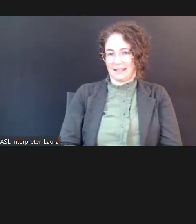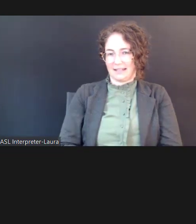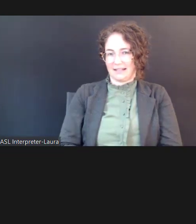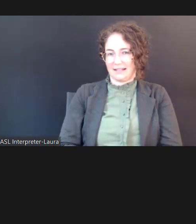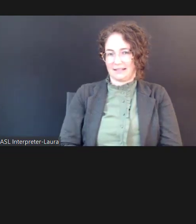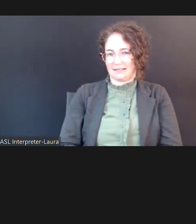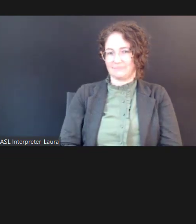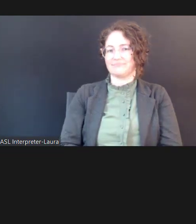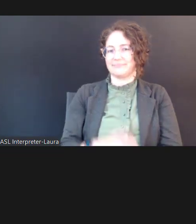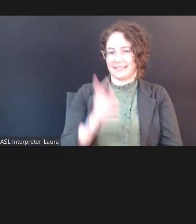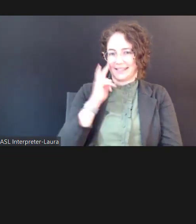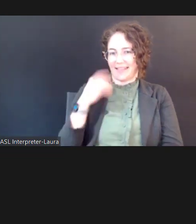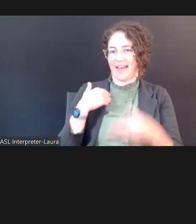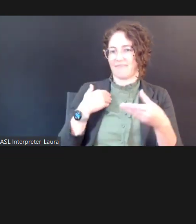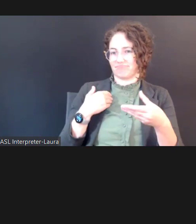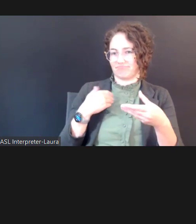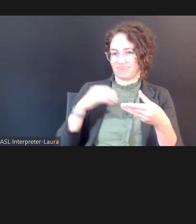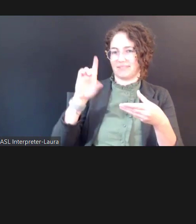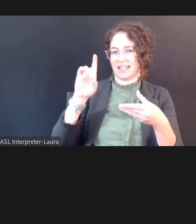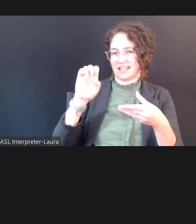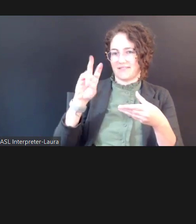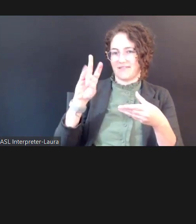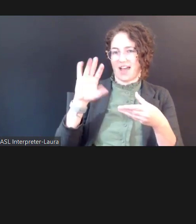There you see the handheld device.